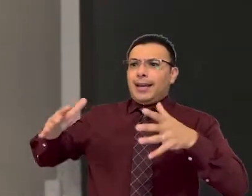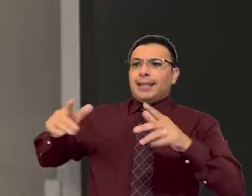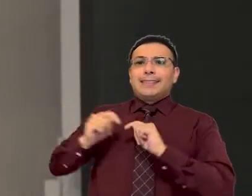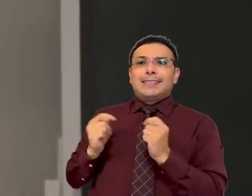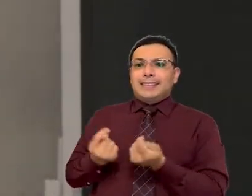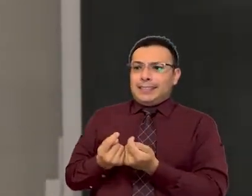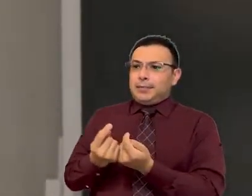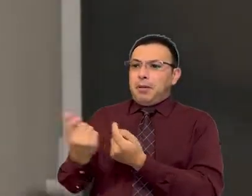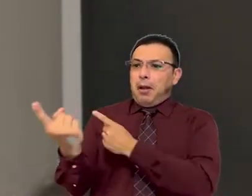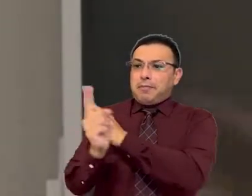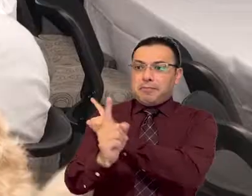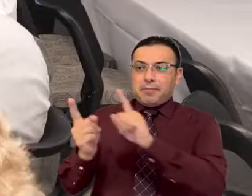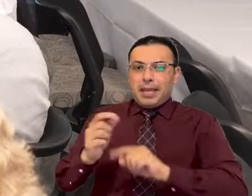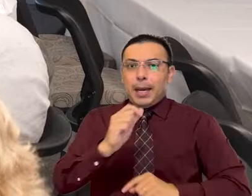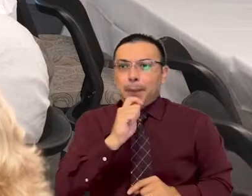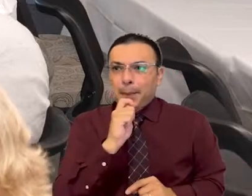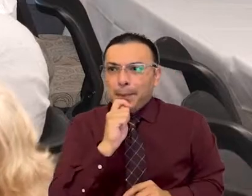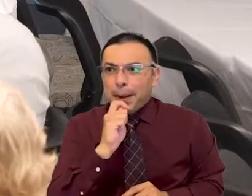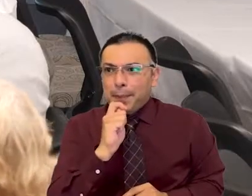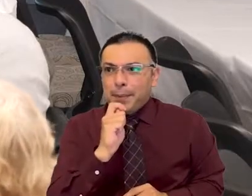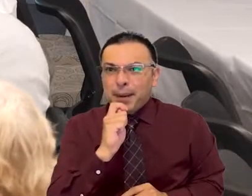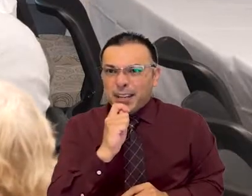quickly introduce yourselves in front of the mic. Julia?